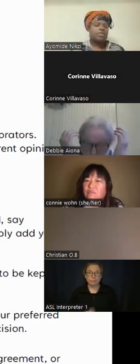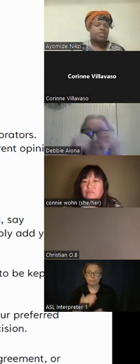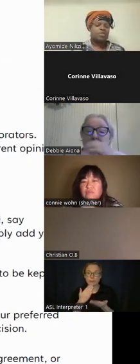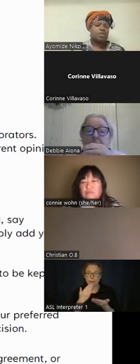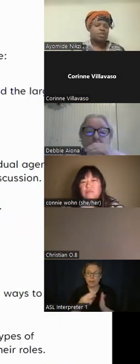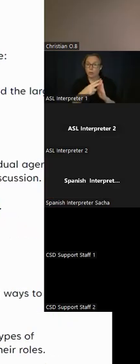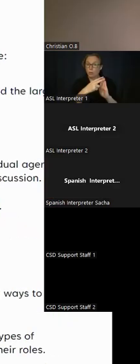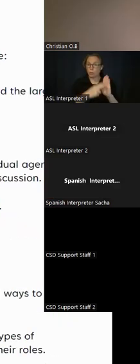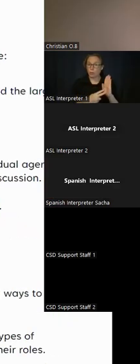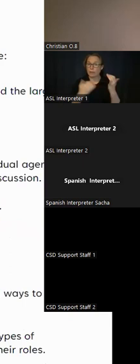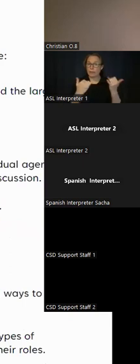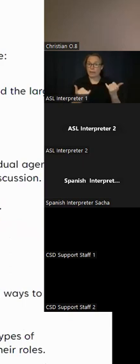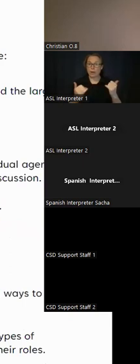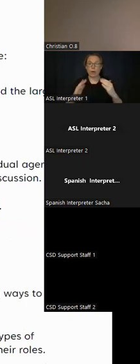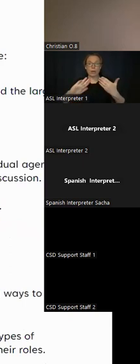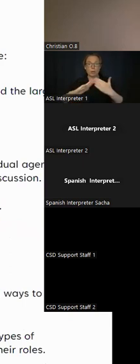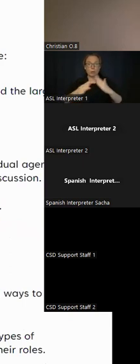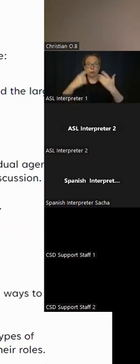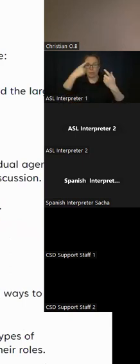first part of our community agreements.